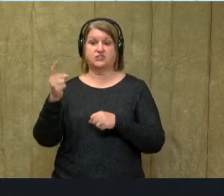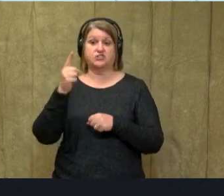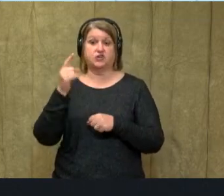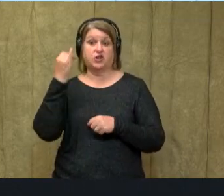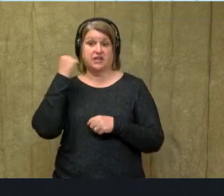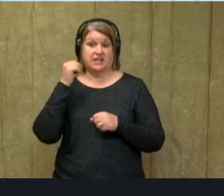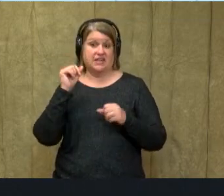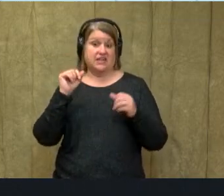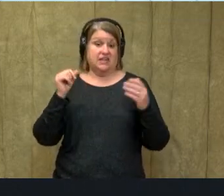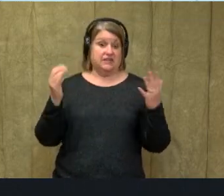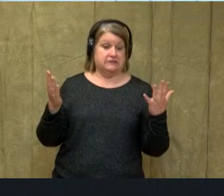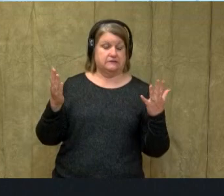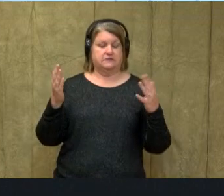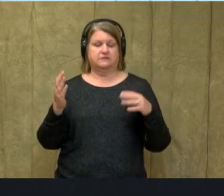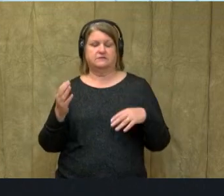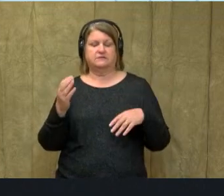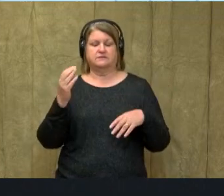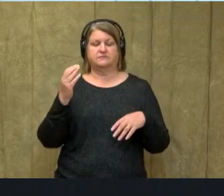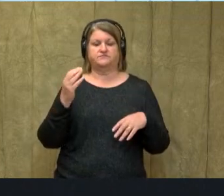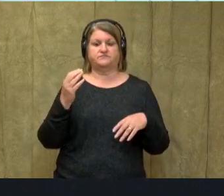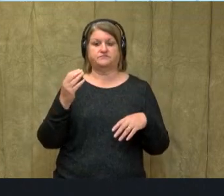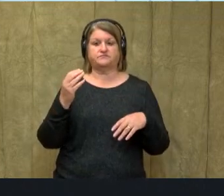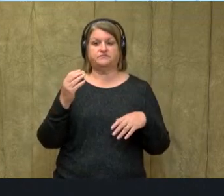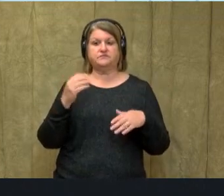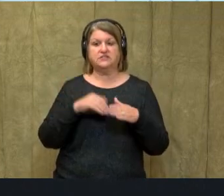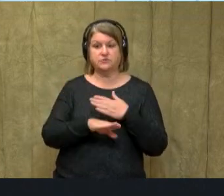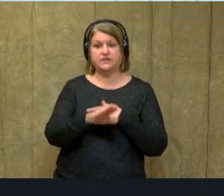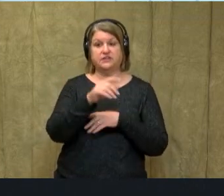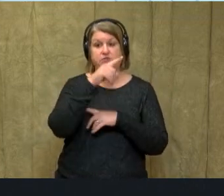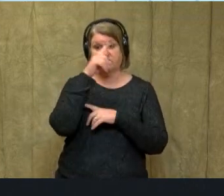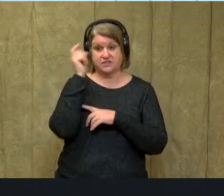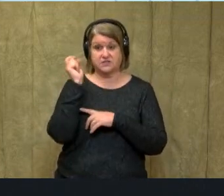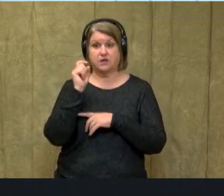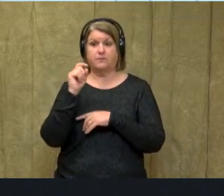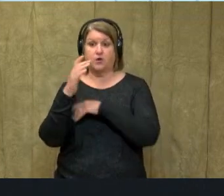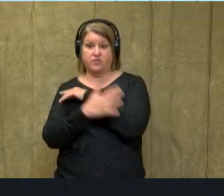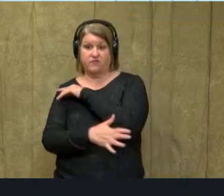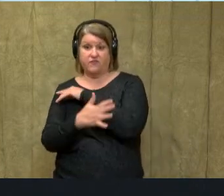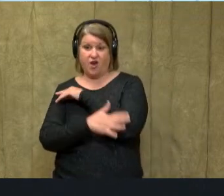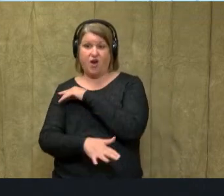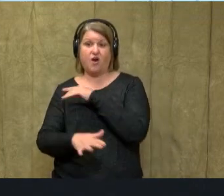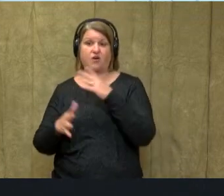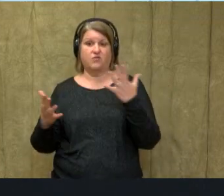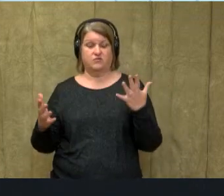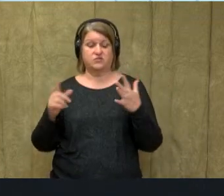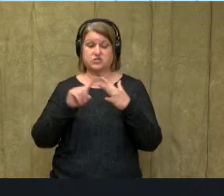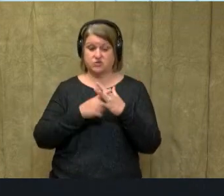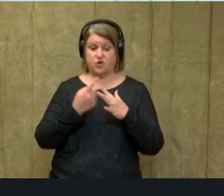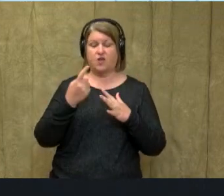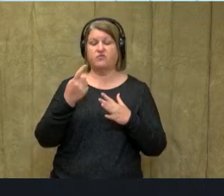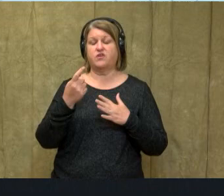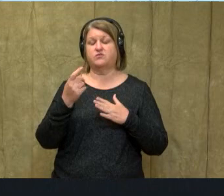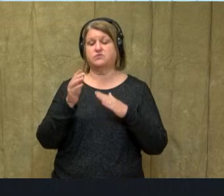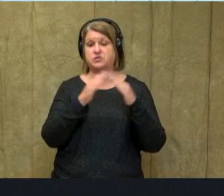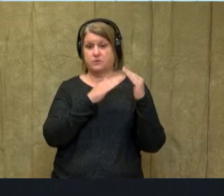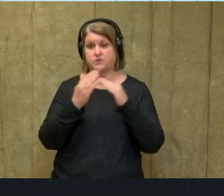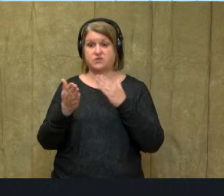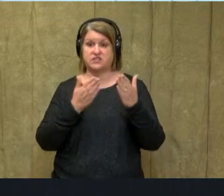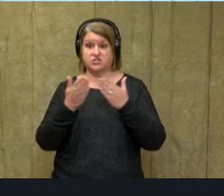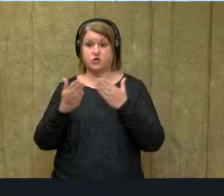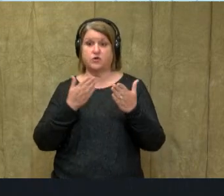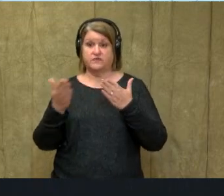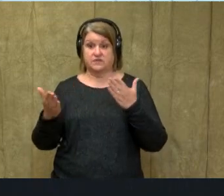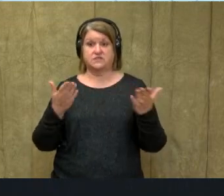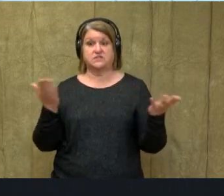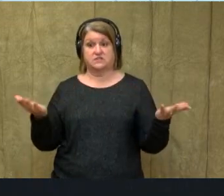and certainly as we enter into the fall, tackle those community service projects early on. The thing about community service is it's good